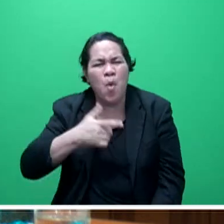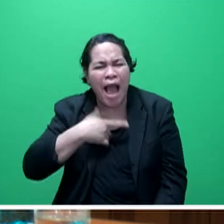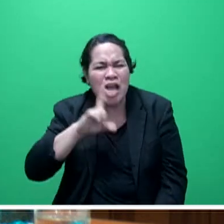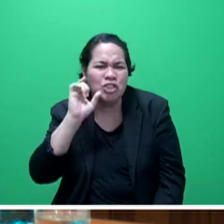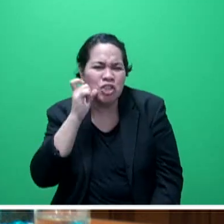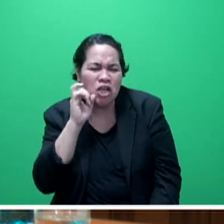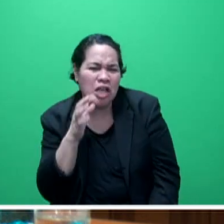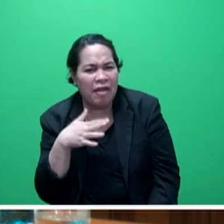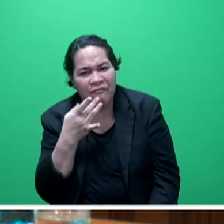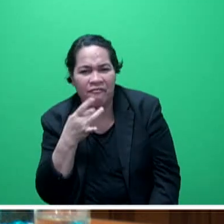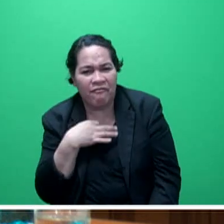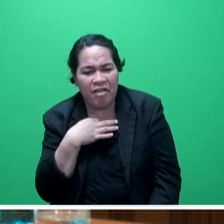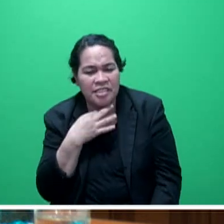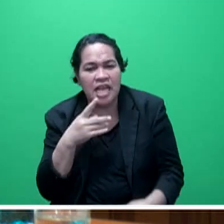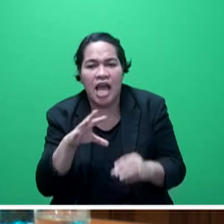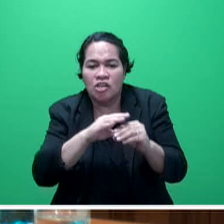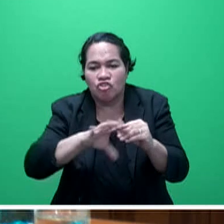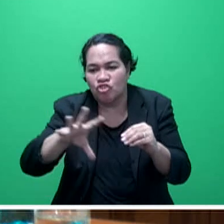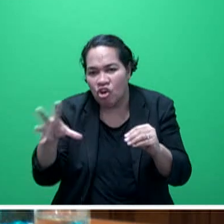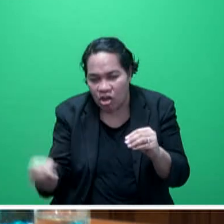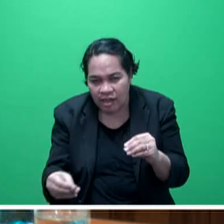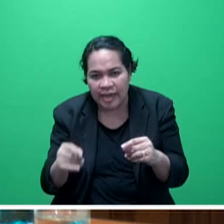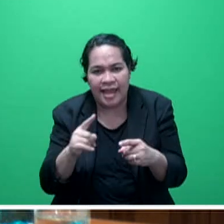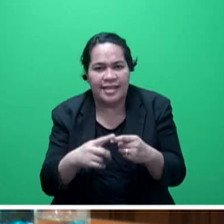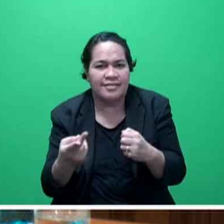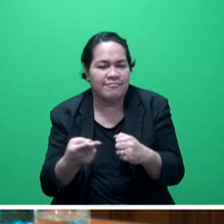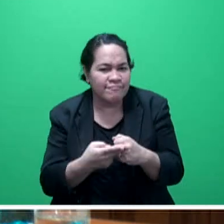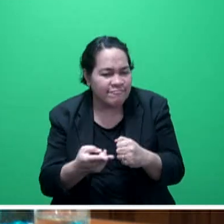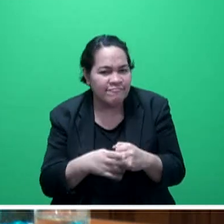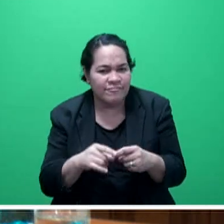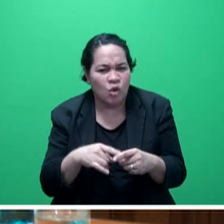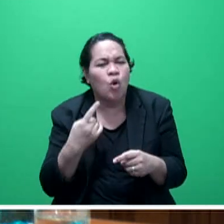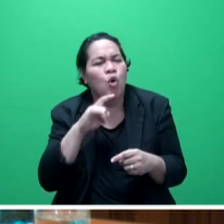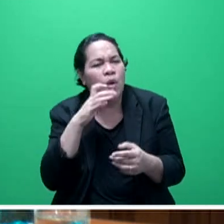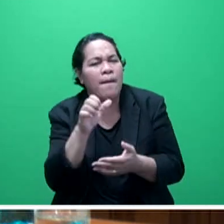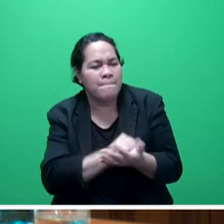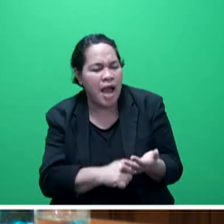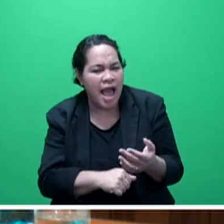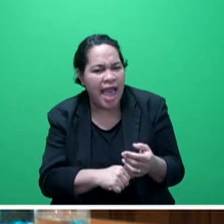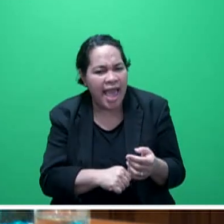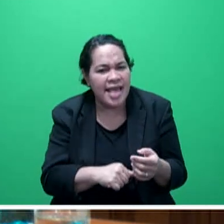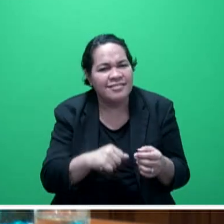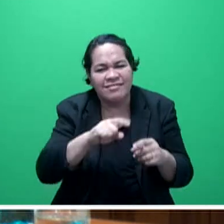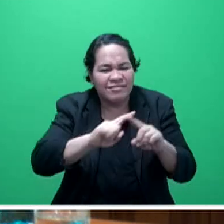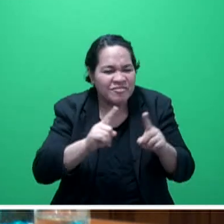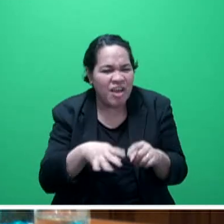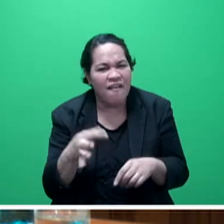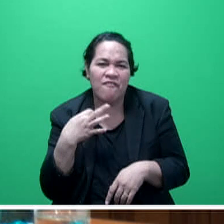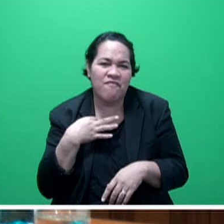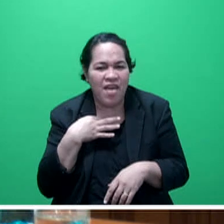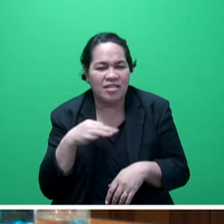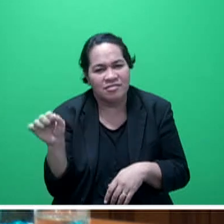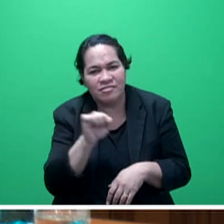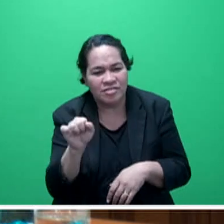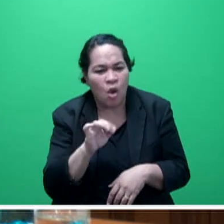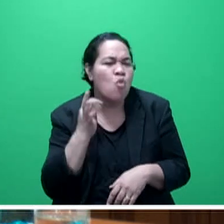jams, cabbage, eggplant, tomatoes, or salmon? Who will buy diamonds or luxury vehicles? Who will buy white